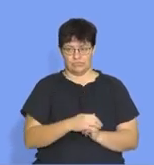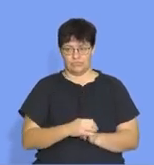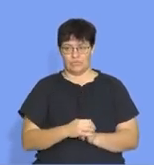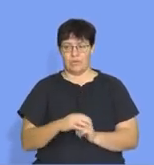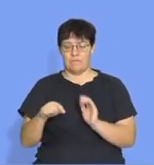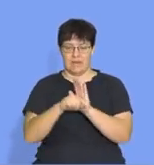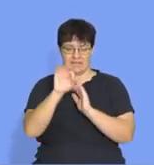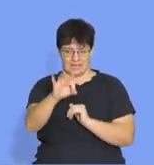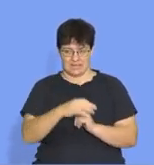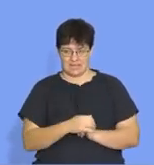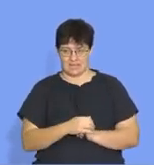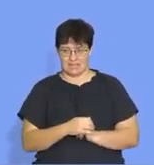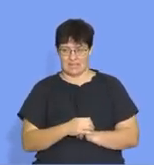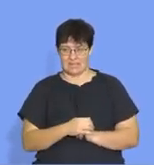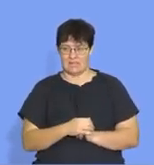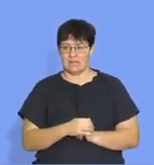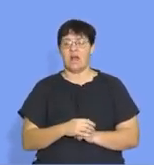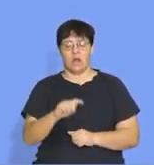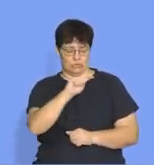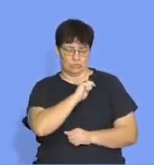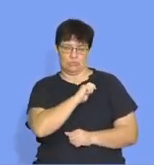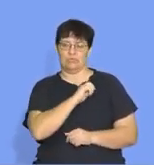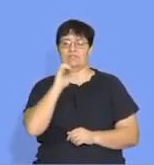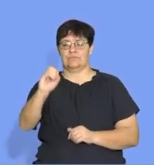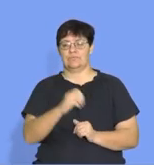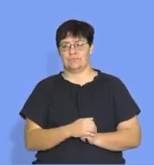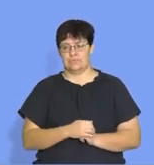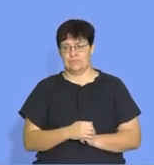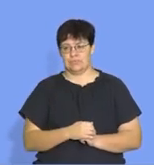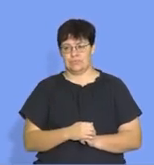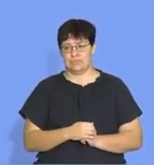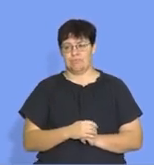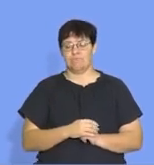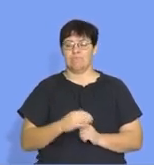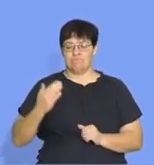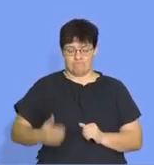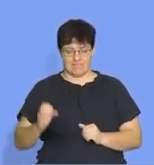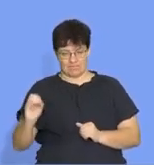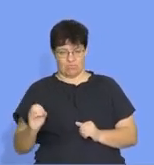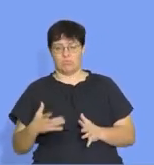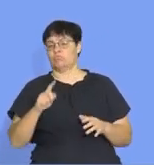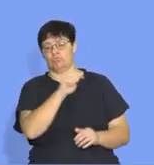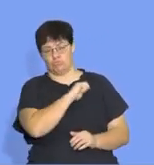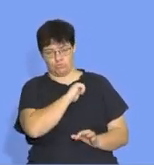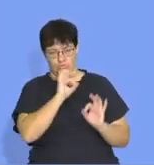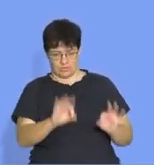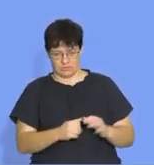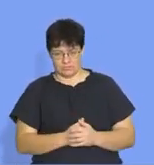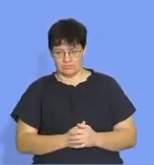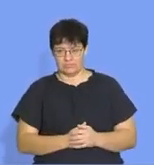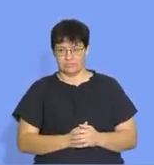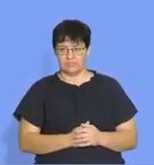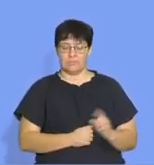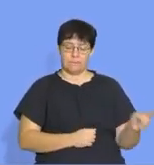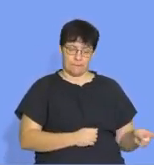And this is definitely equal to 0. And the right-hand side is 0. So the negative 1 is correct. Then